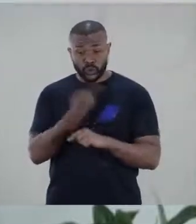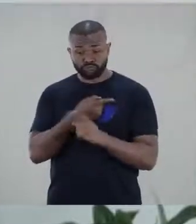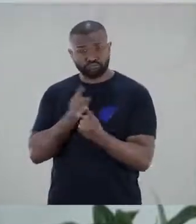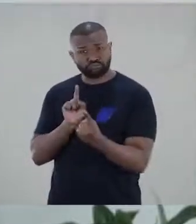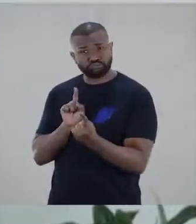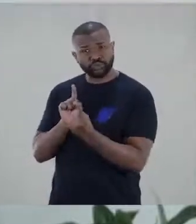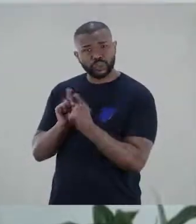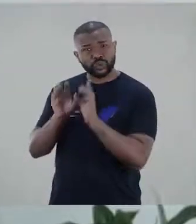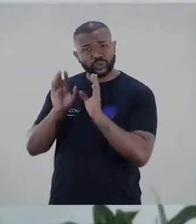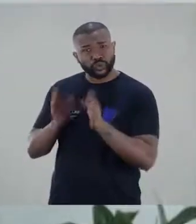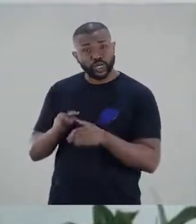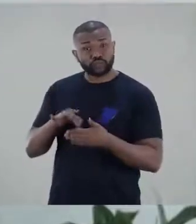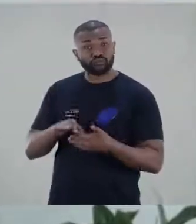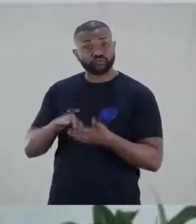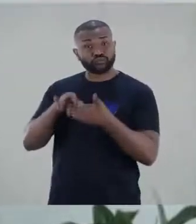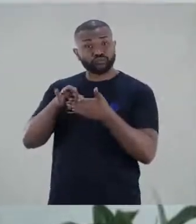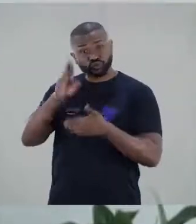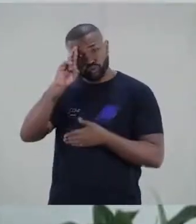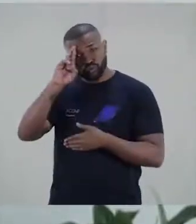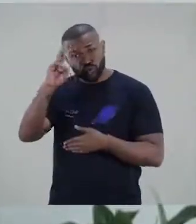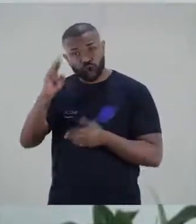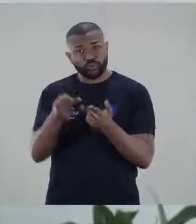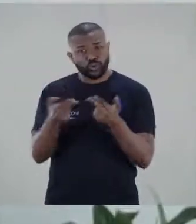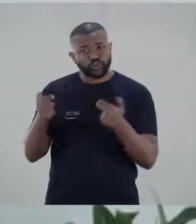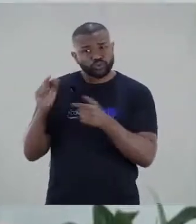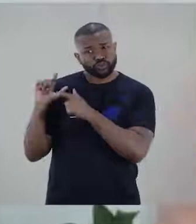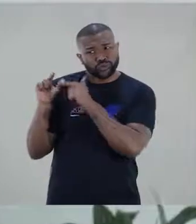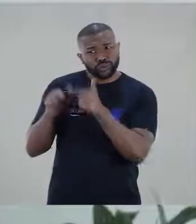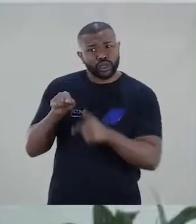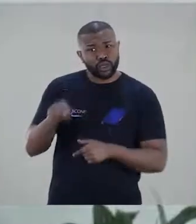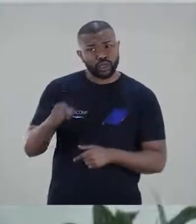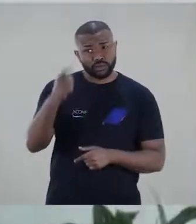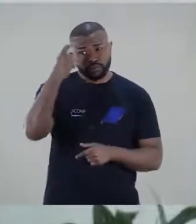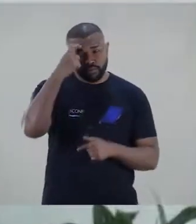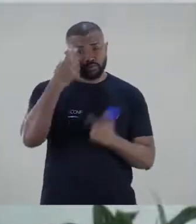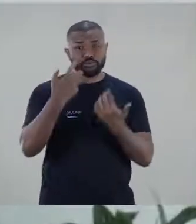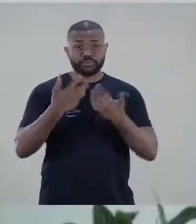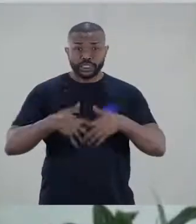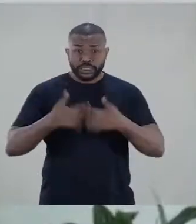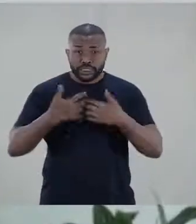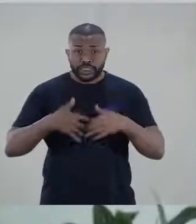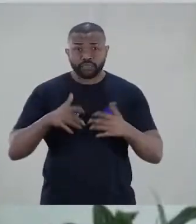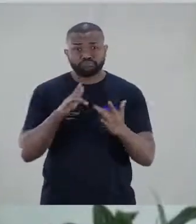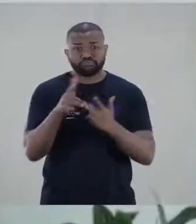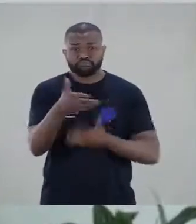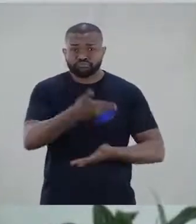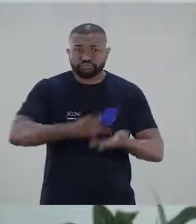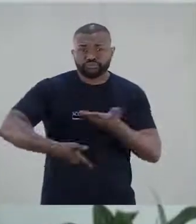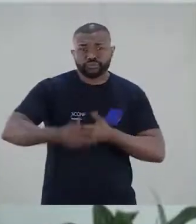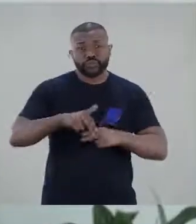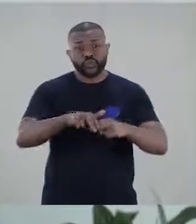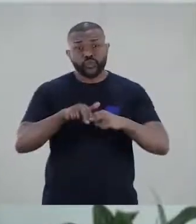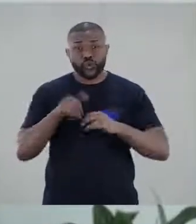help from, you know, traditional product owners to help us think between, you know, at the intersection of product thinking and